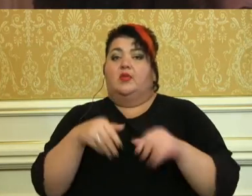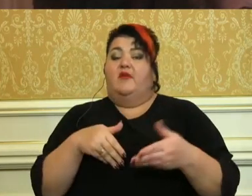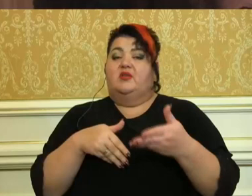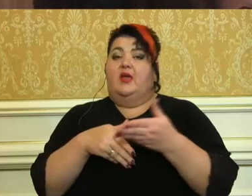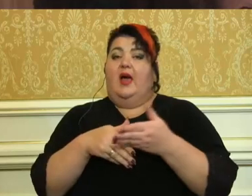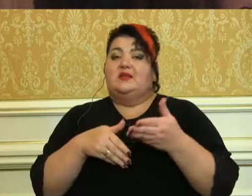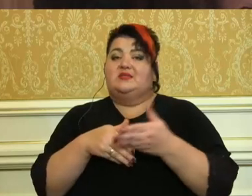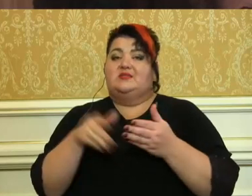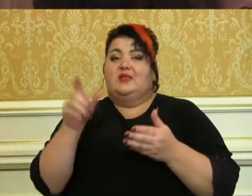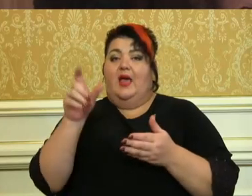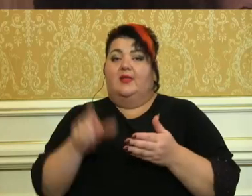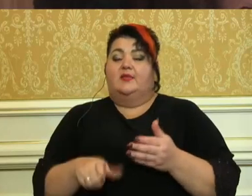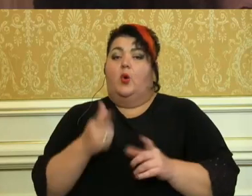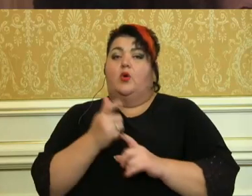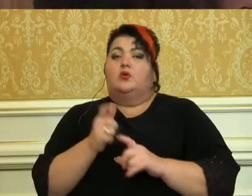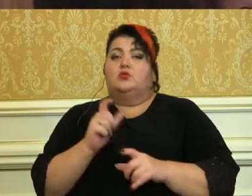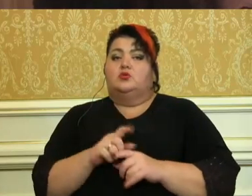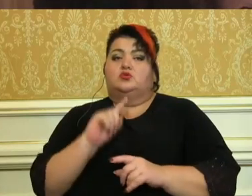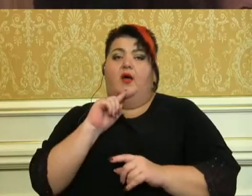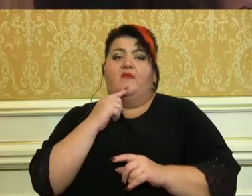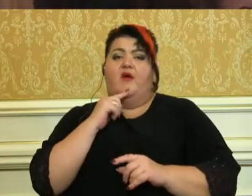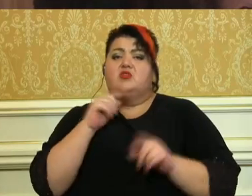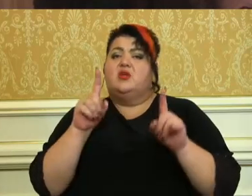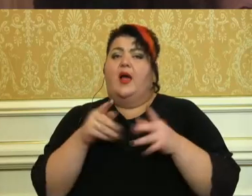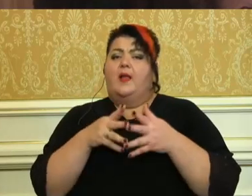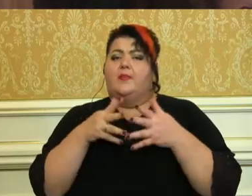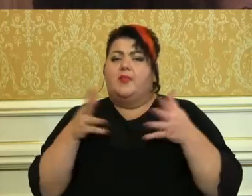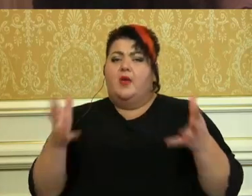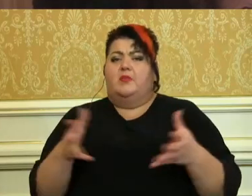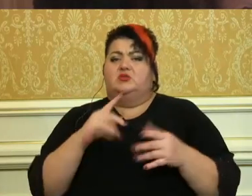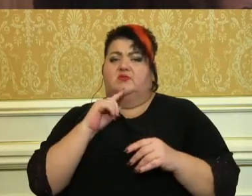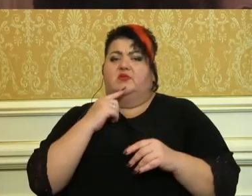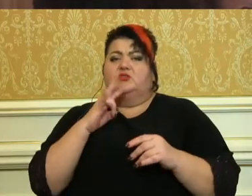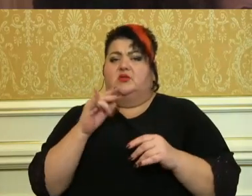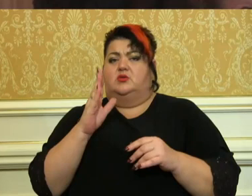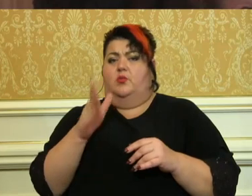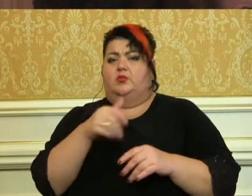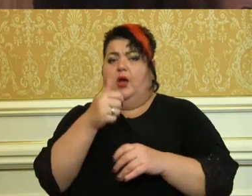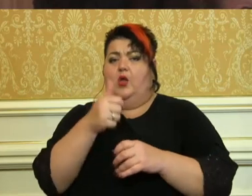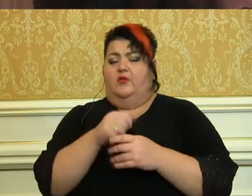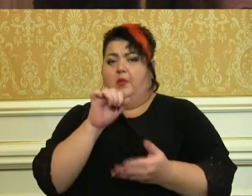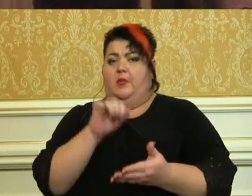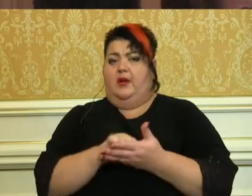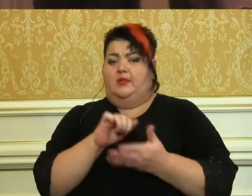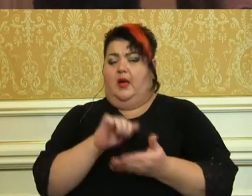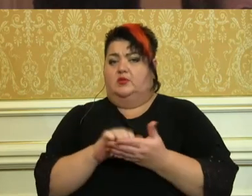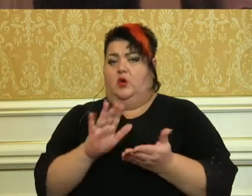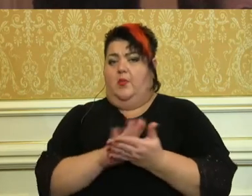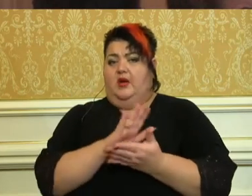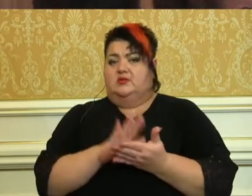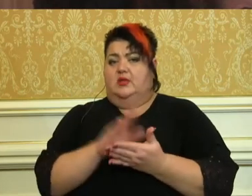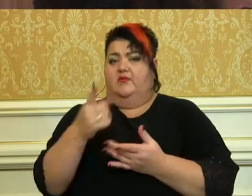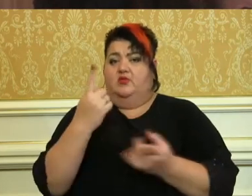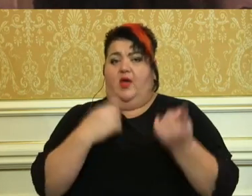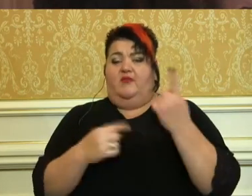that to work as the assistant is very important and very hard, and it's even more harder than to be the chief